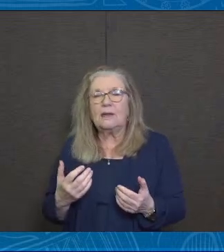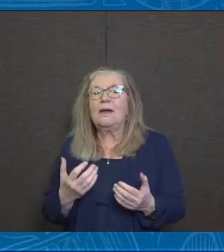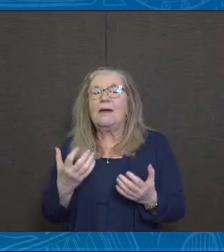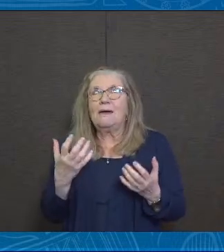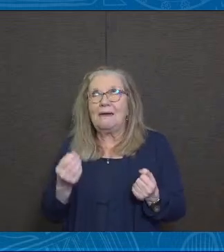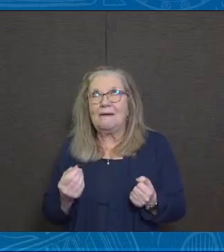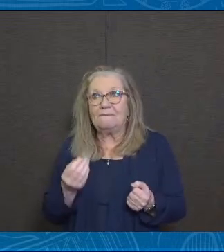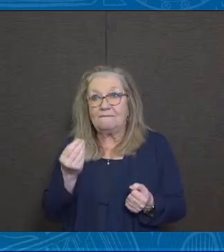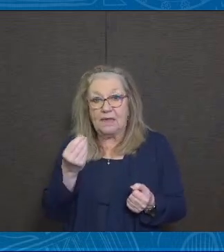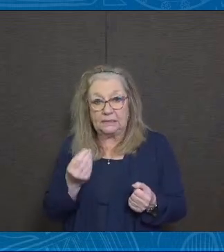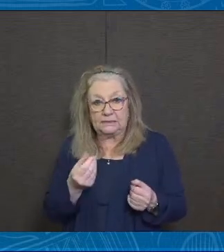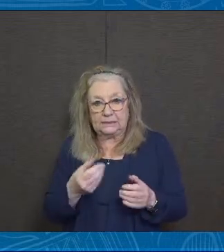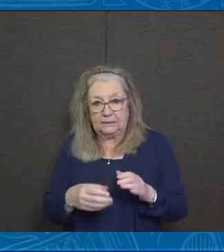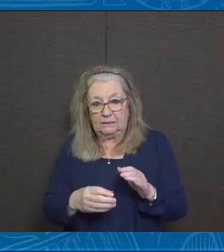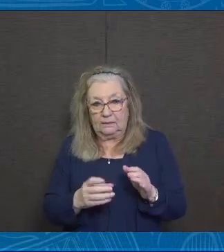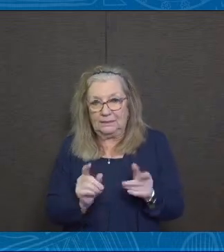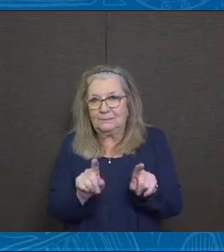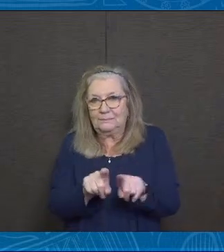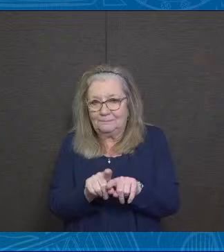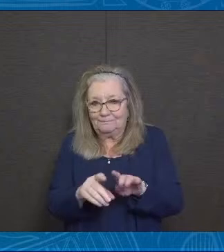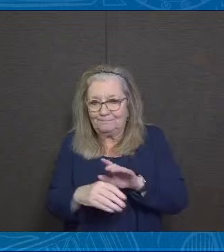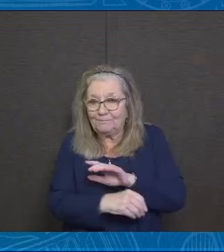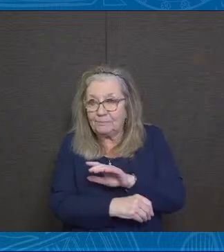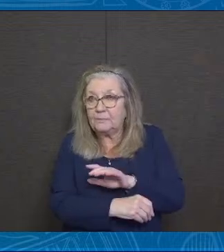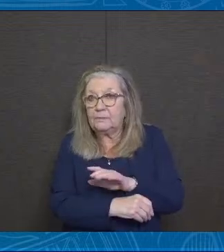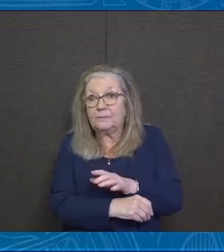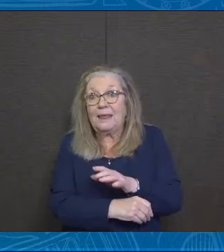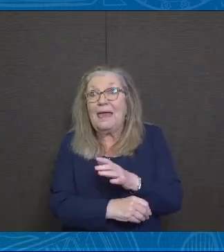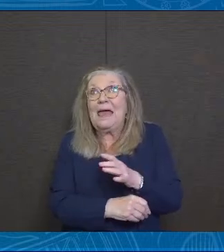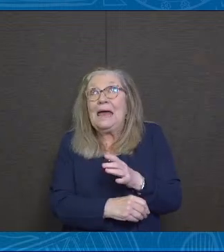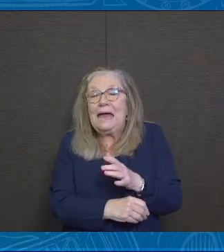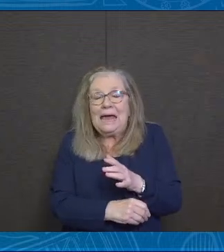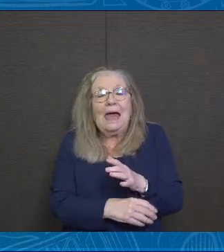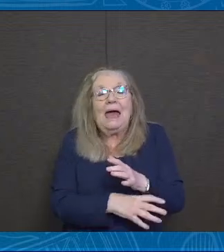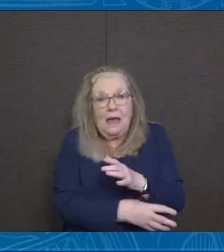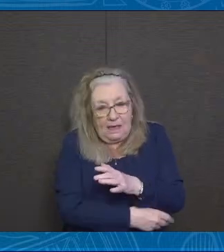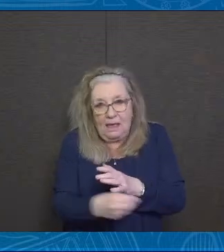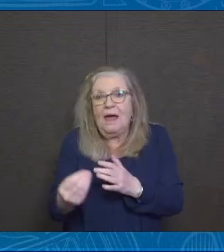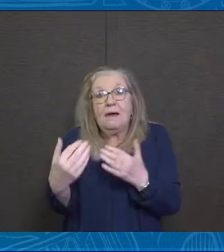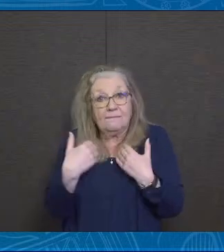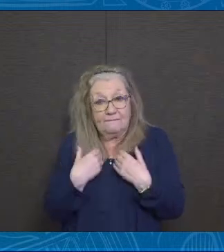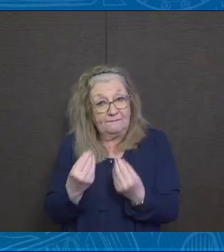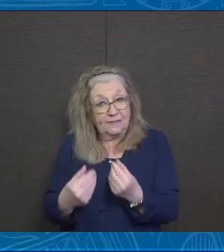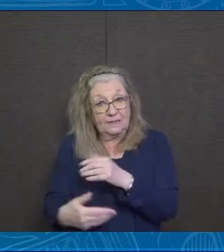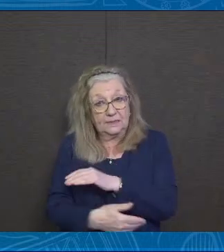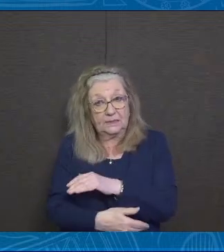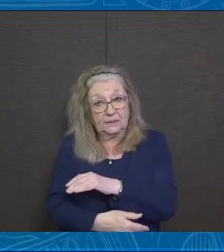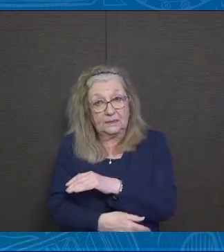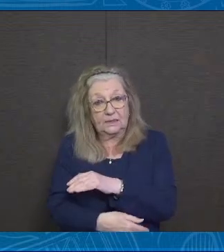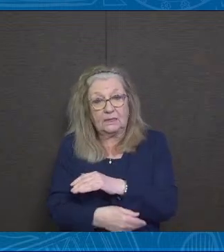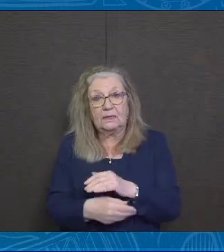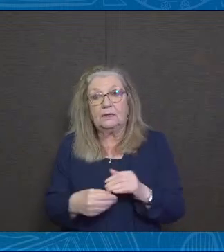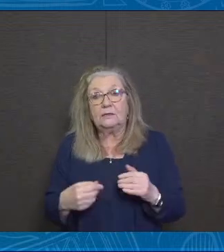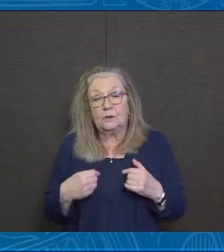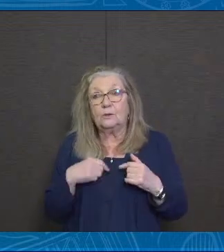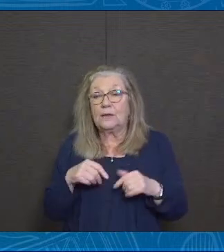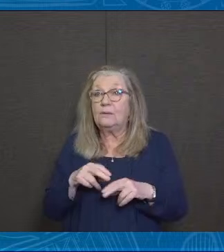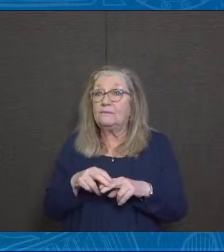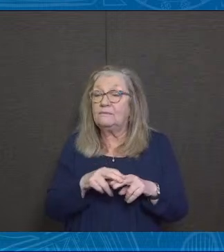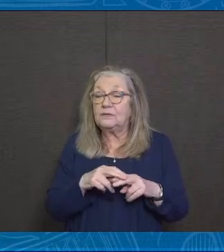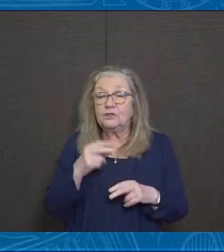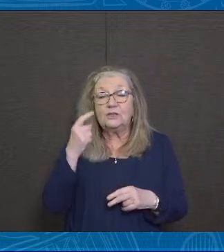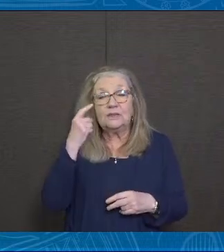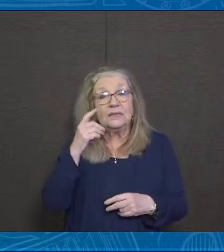funds, and response and recovery funding. Fiji is also exploring the inclusion of DRR